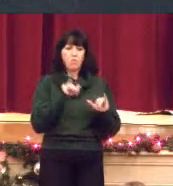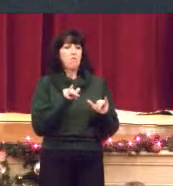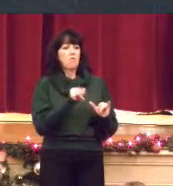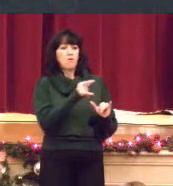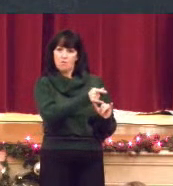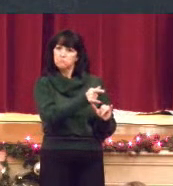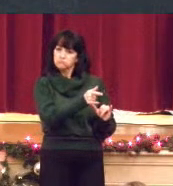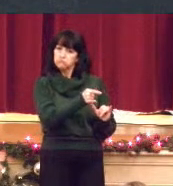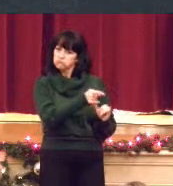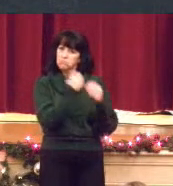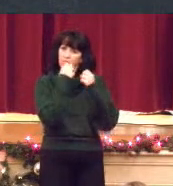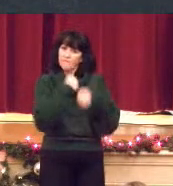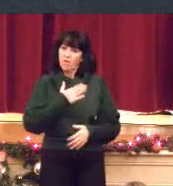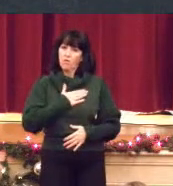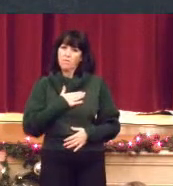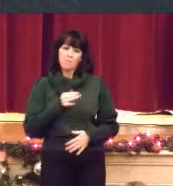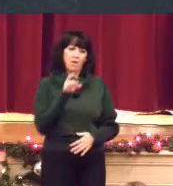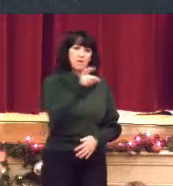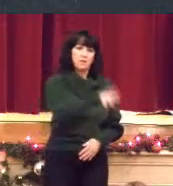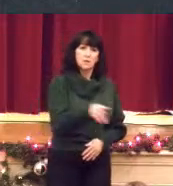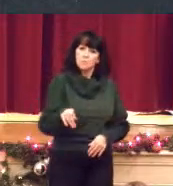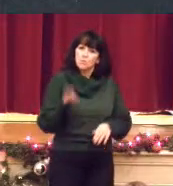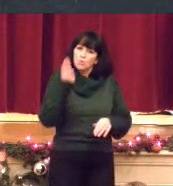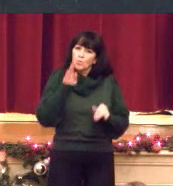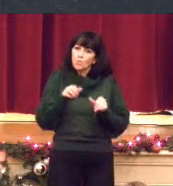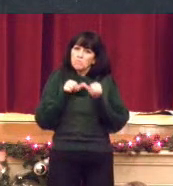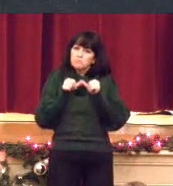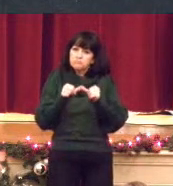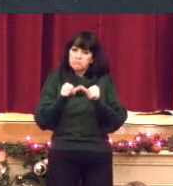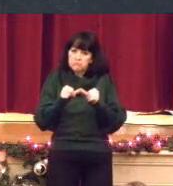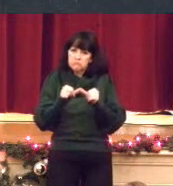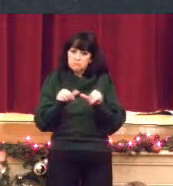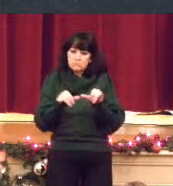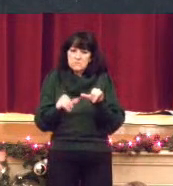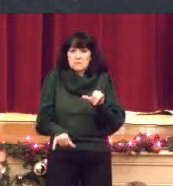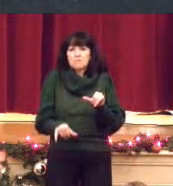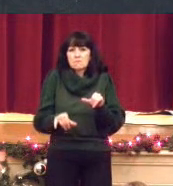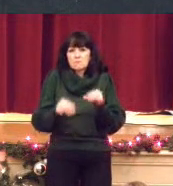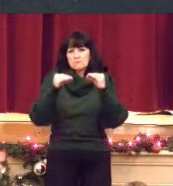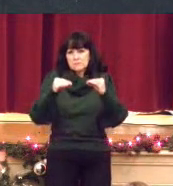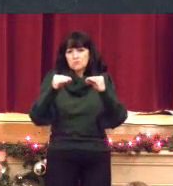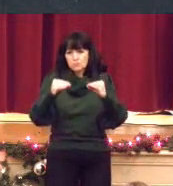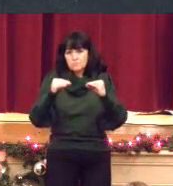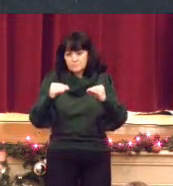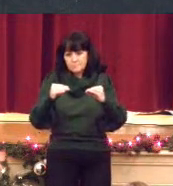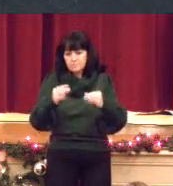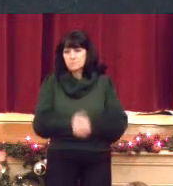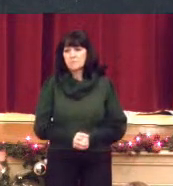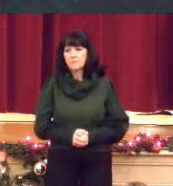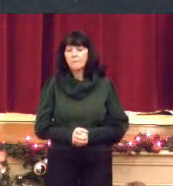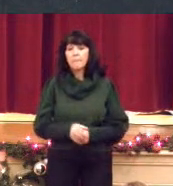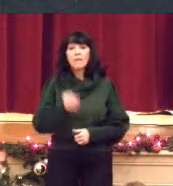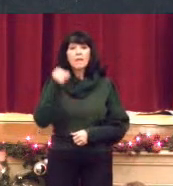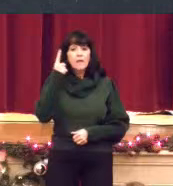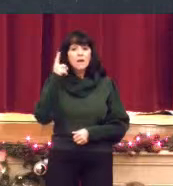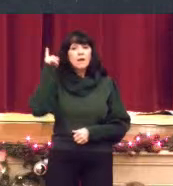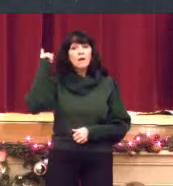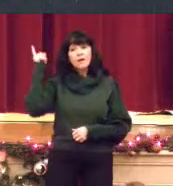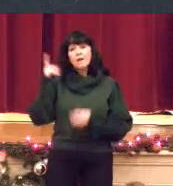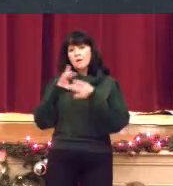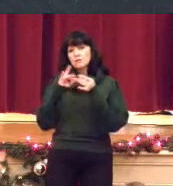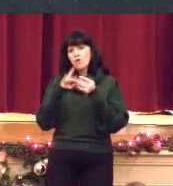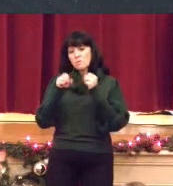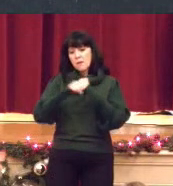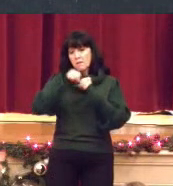and doing things different. That does not imply that we want teachers to teach for longer hours. It means bringing